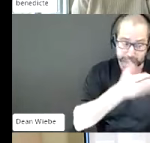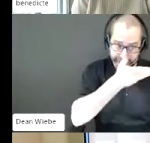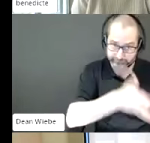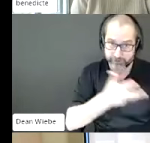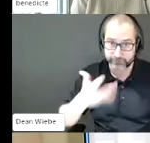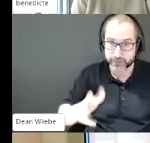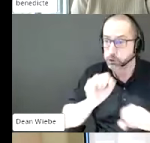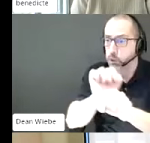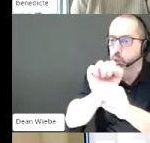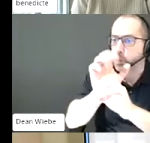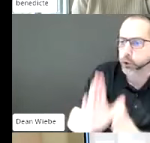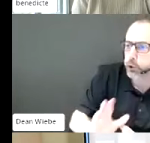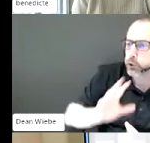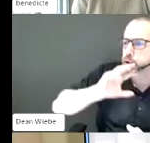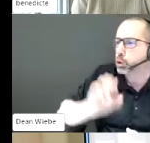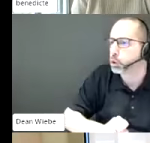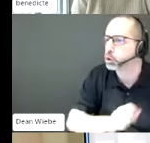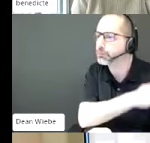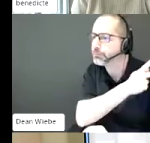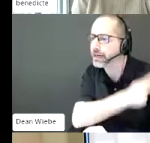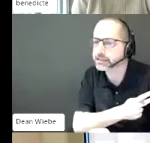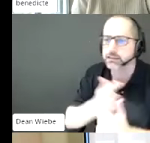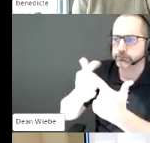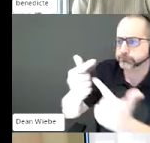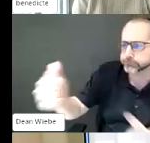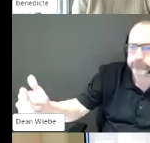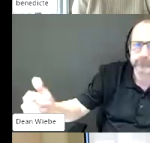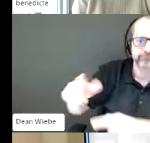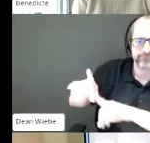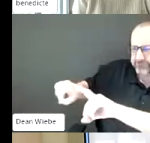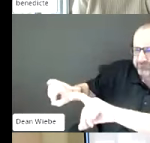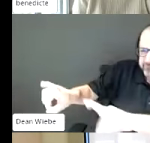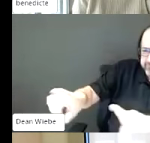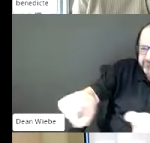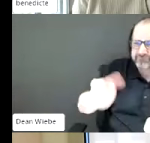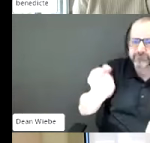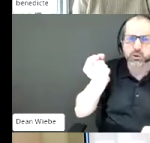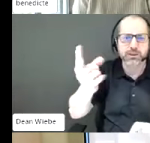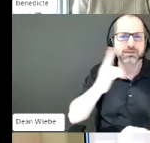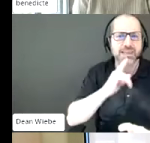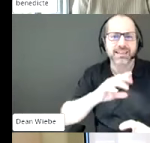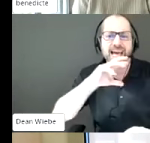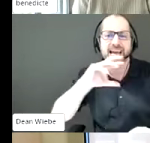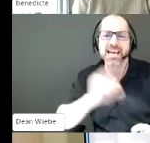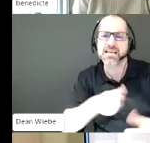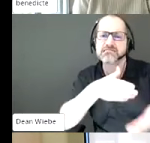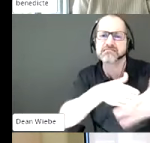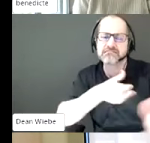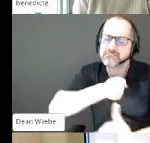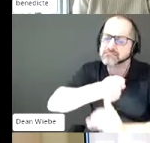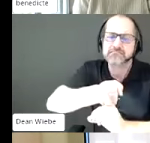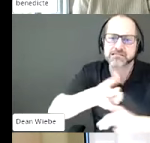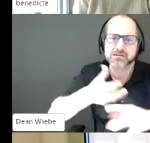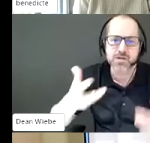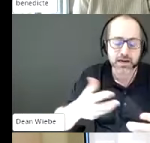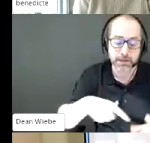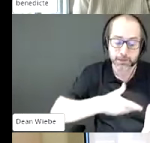workers and older patients to understand the impact of age-based discrimination. And she's